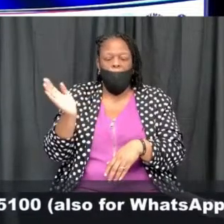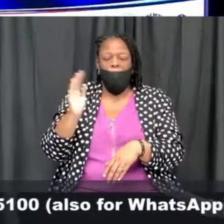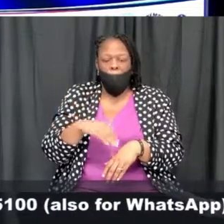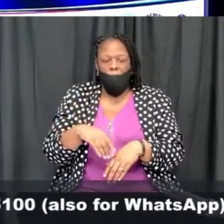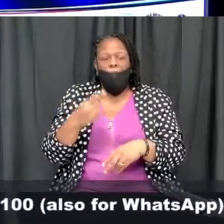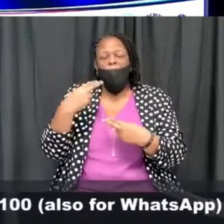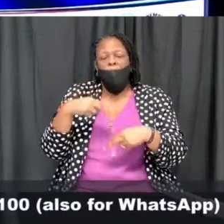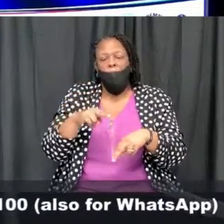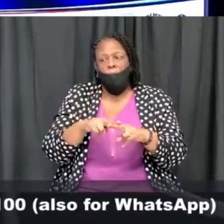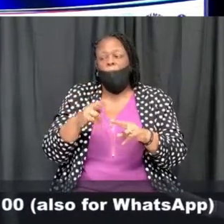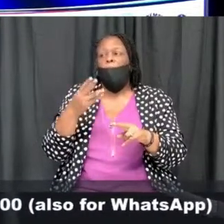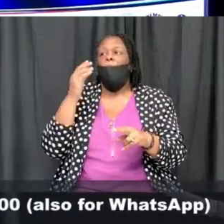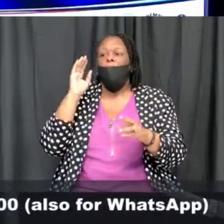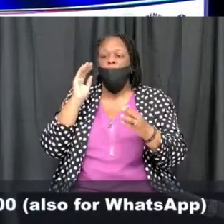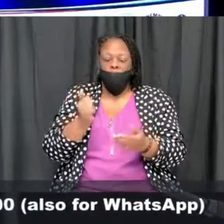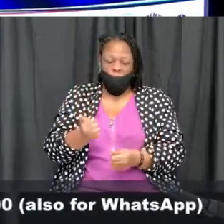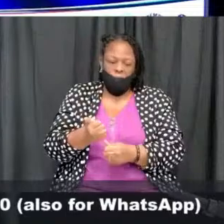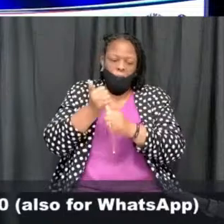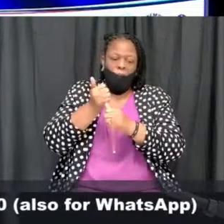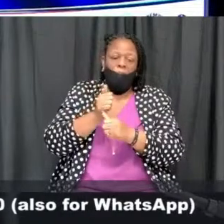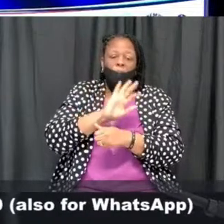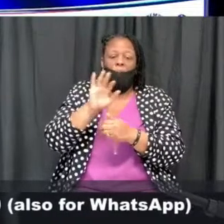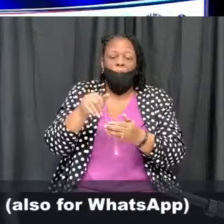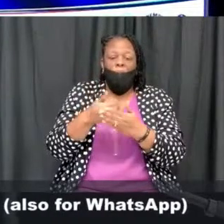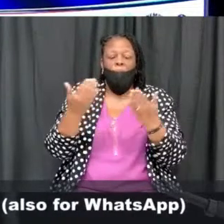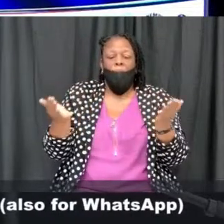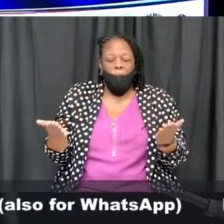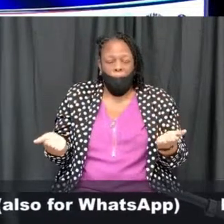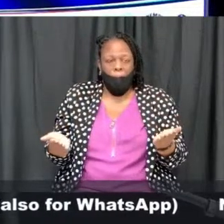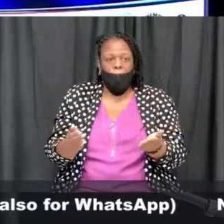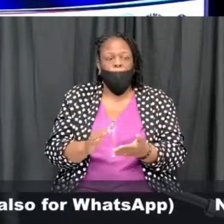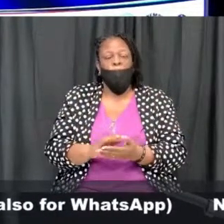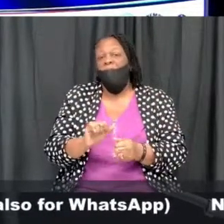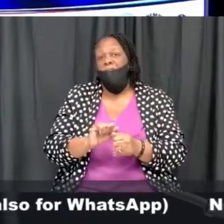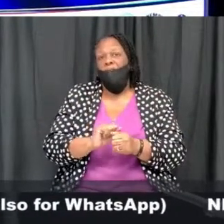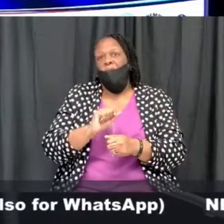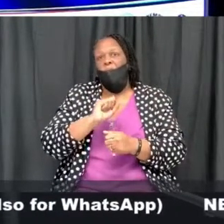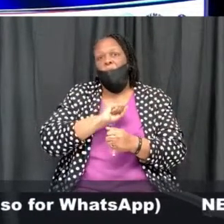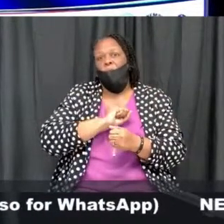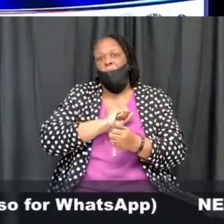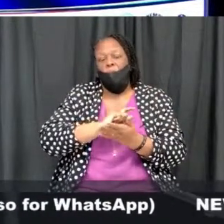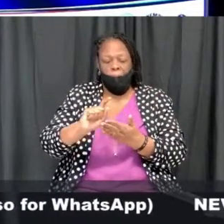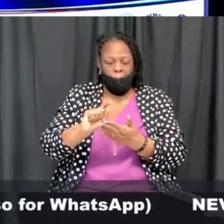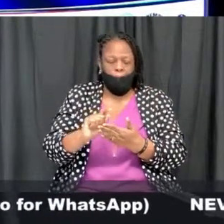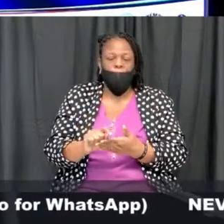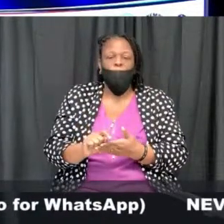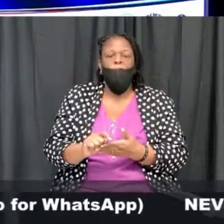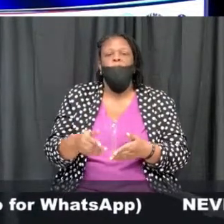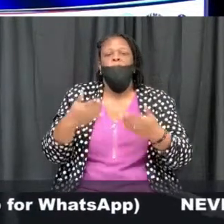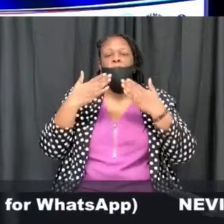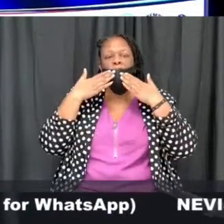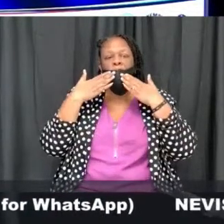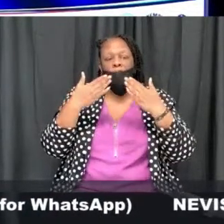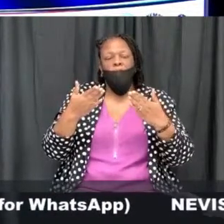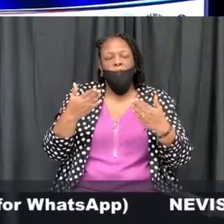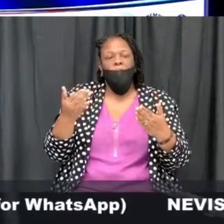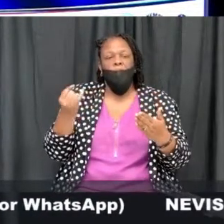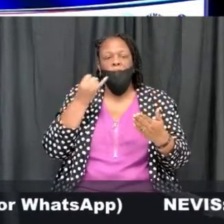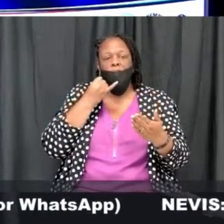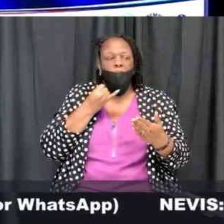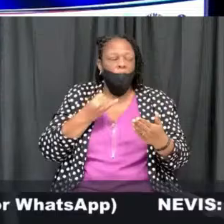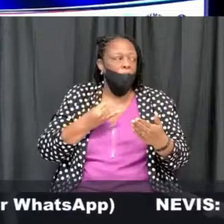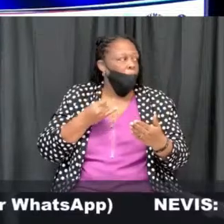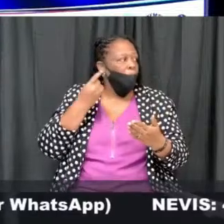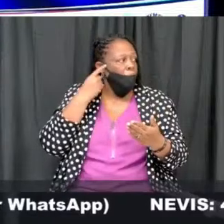the National COVID-19 Task Force. We thank Mrs. Christmas Jacobs for her service of